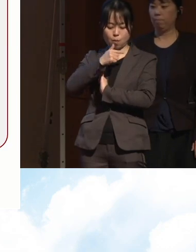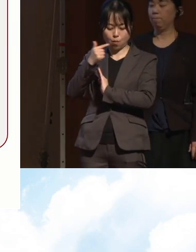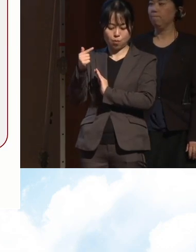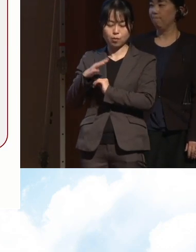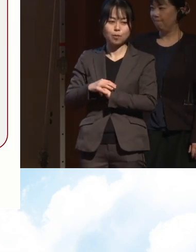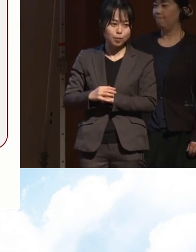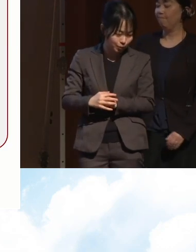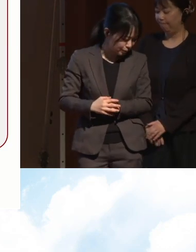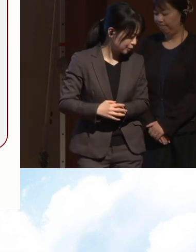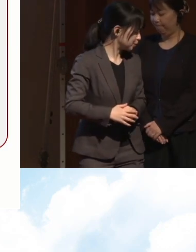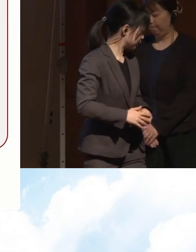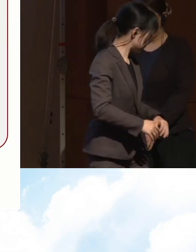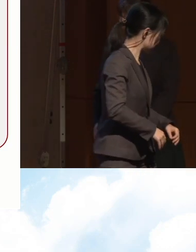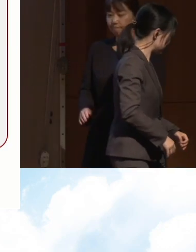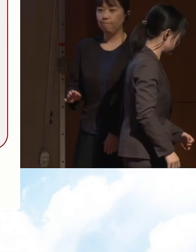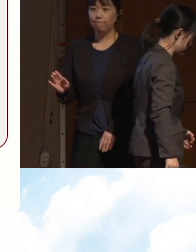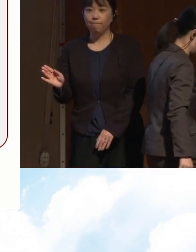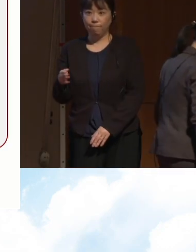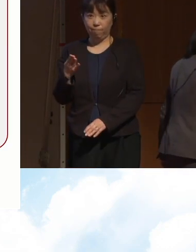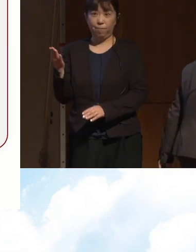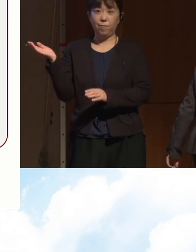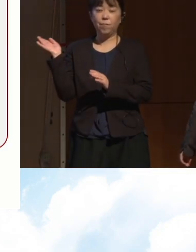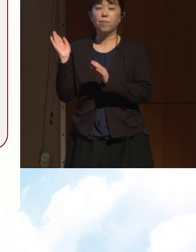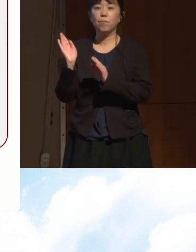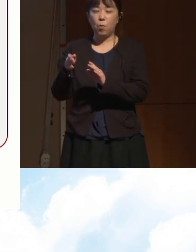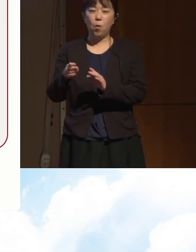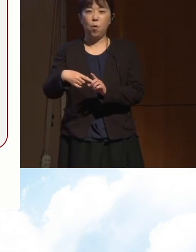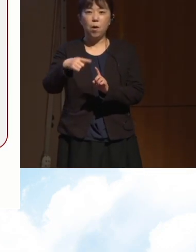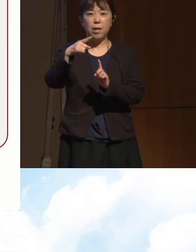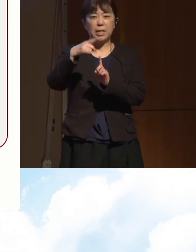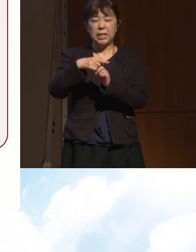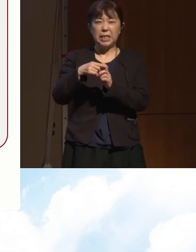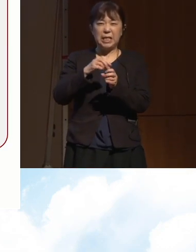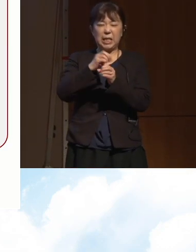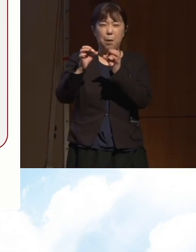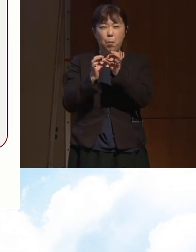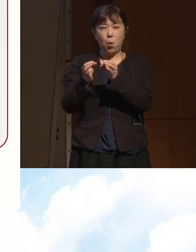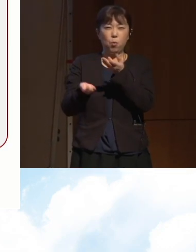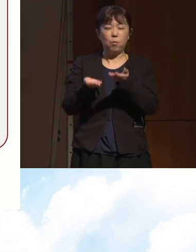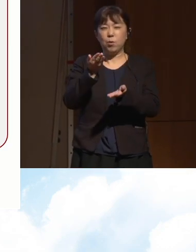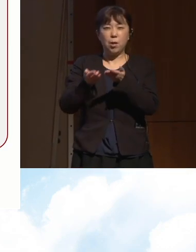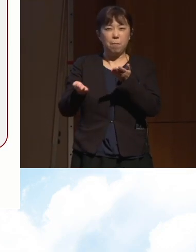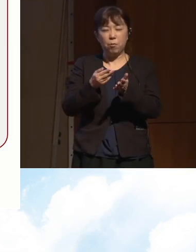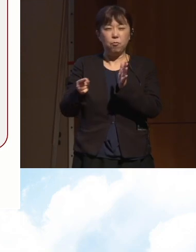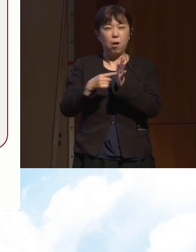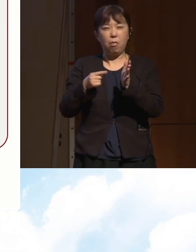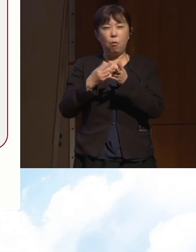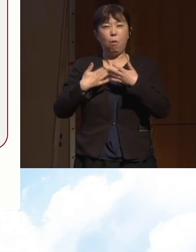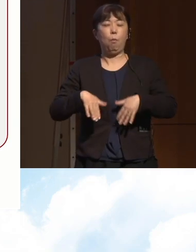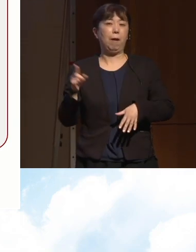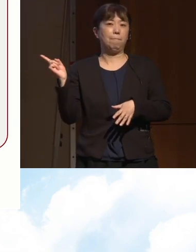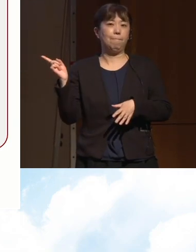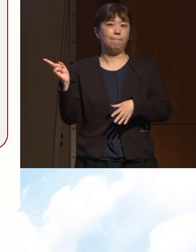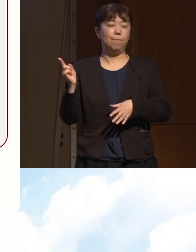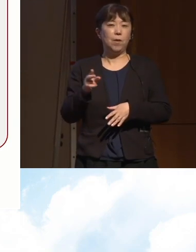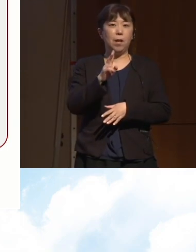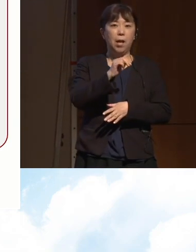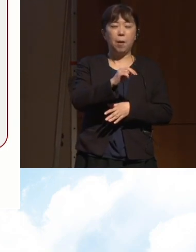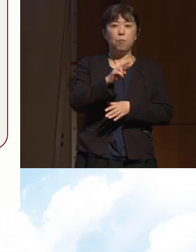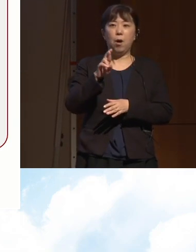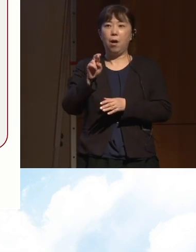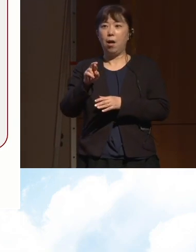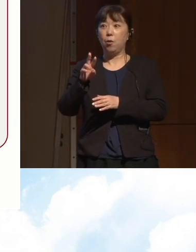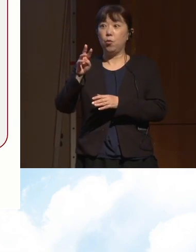immune responses is you can get a very fast immune response the way we did with the mRNA vaccines, but they tend not to be